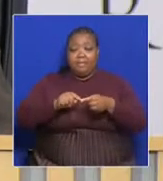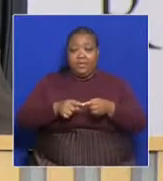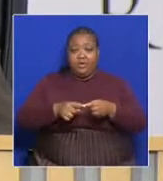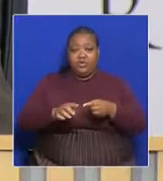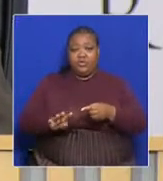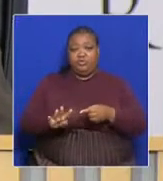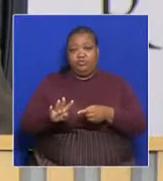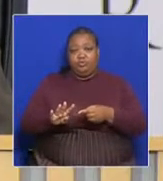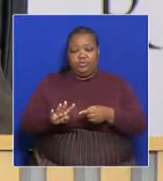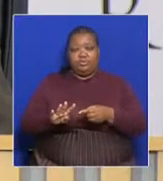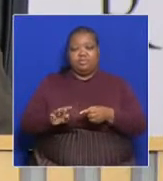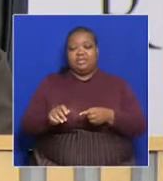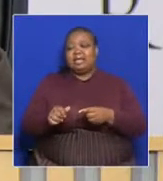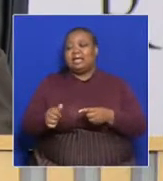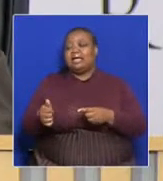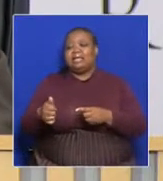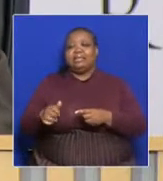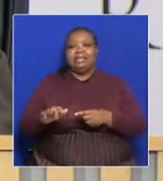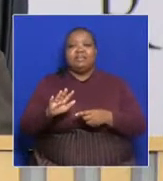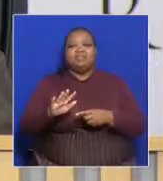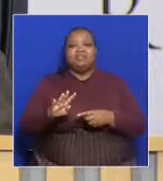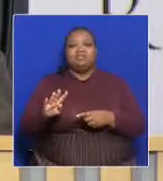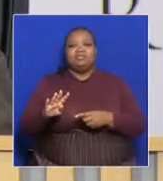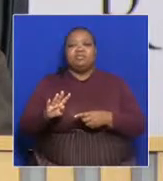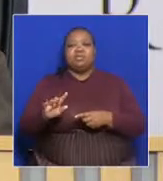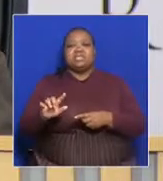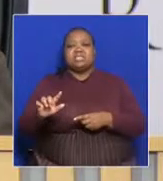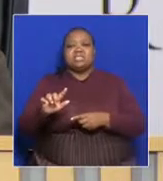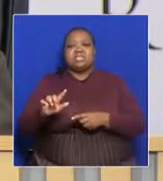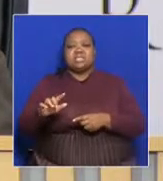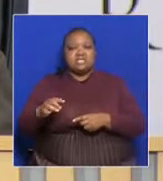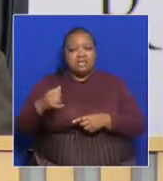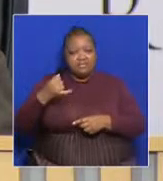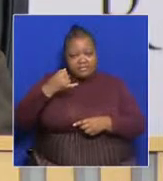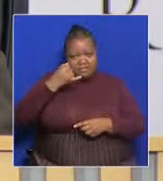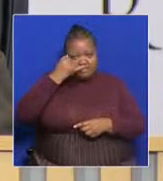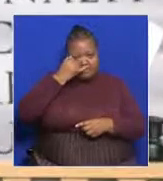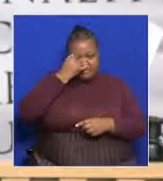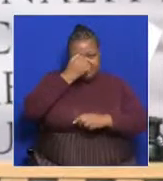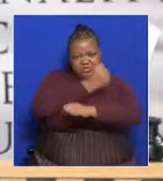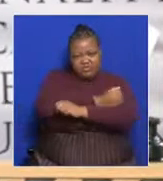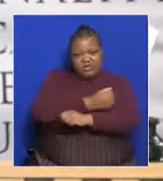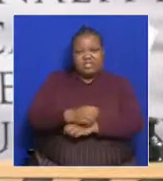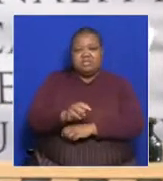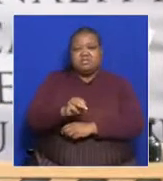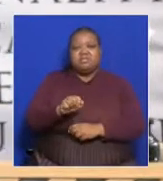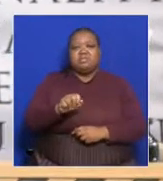one, the 547 kilograms Mandrax, February 2020. I was struggling to find both.